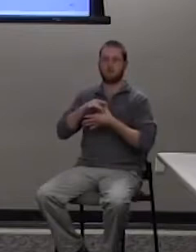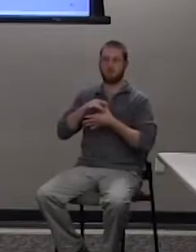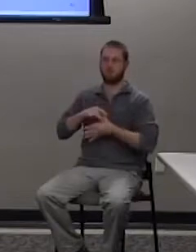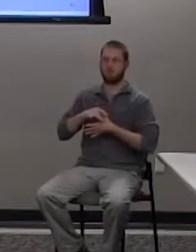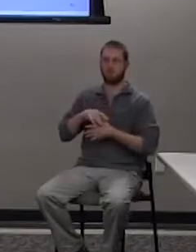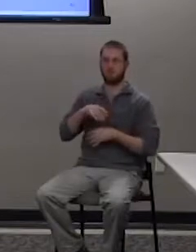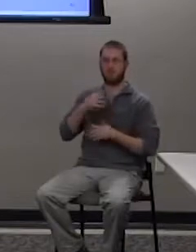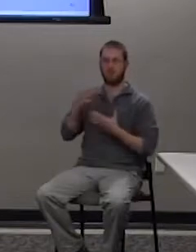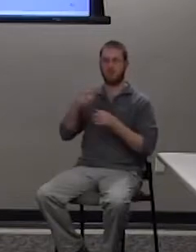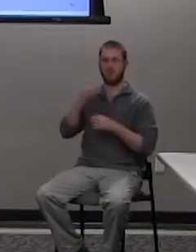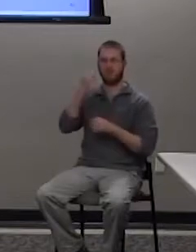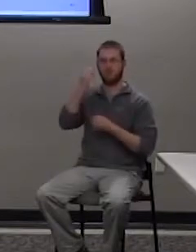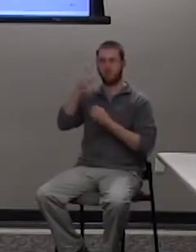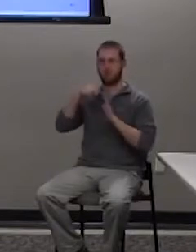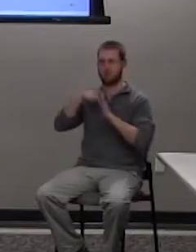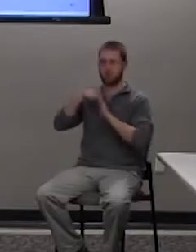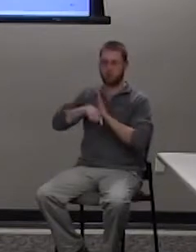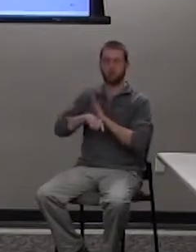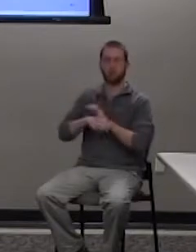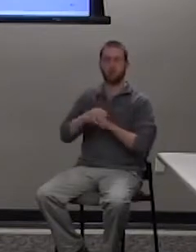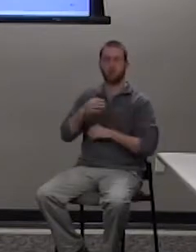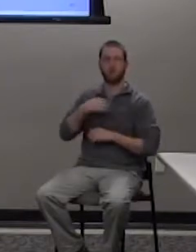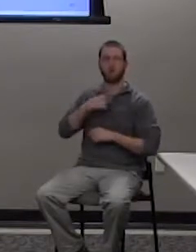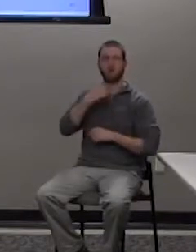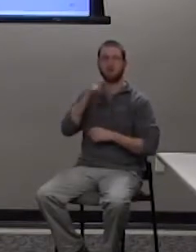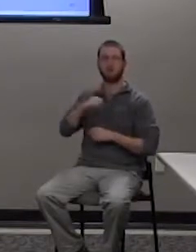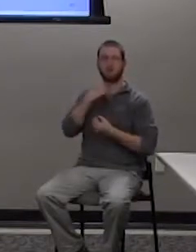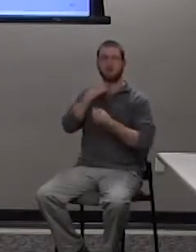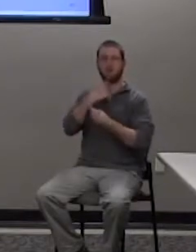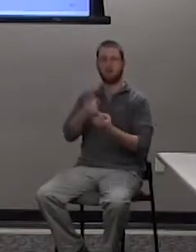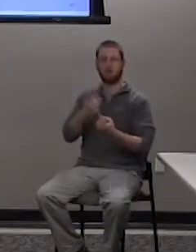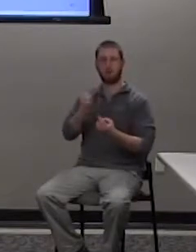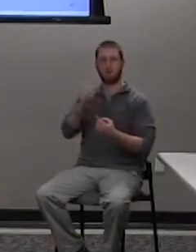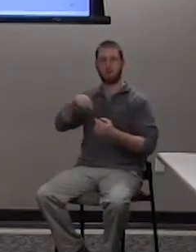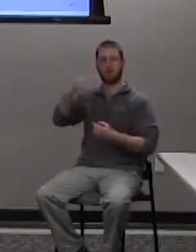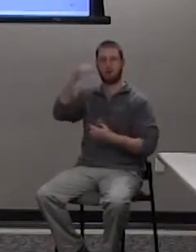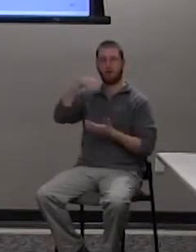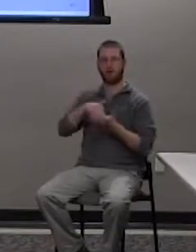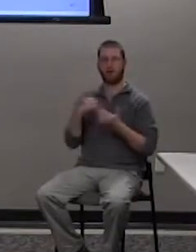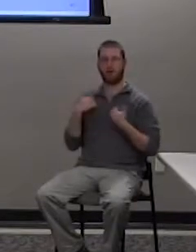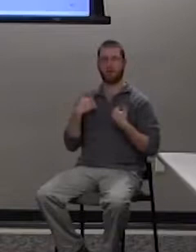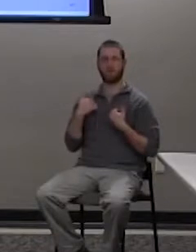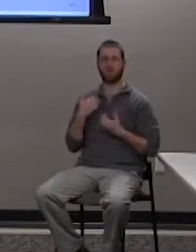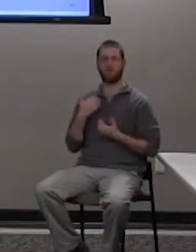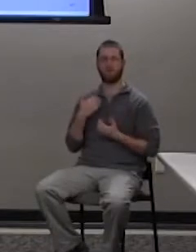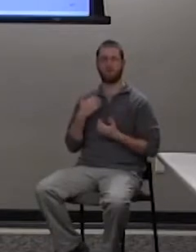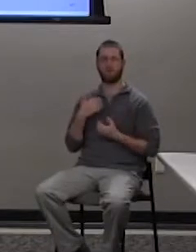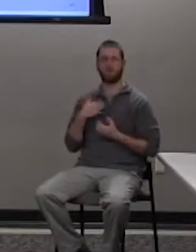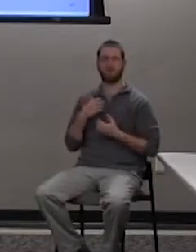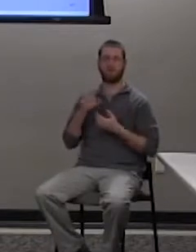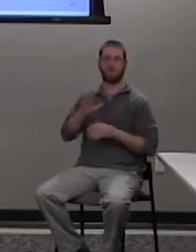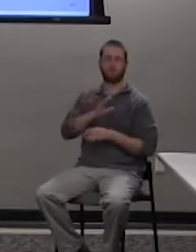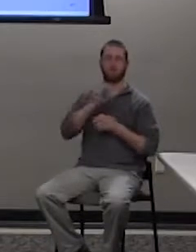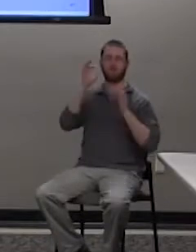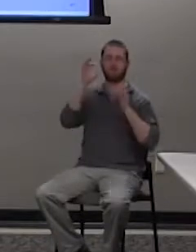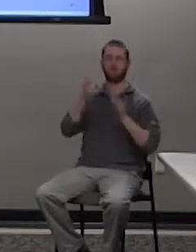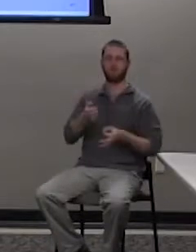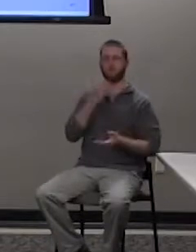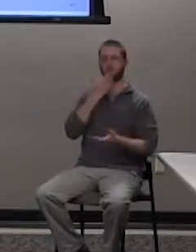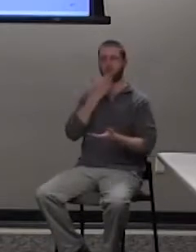but I need to tell you this stuff so you have it so that when you make decisions, you're making the most informed decision that you